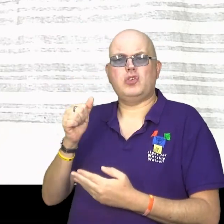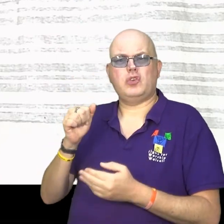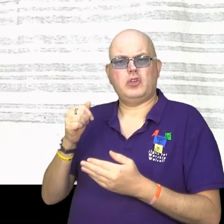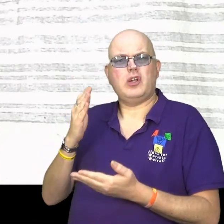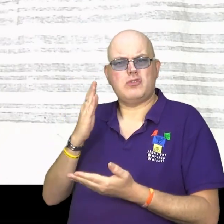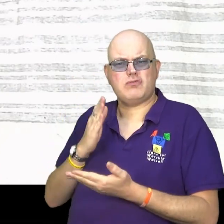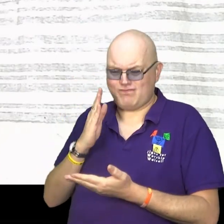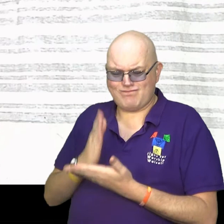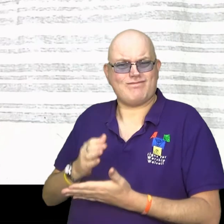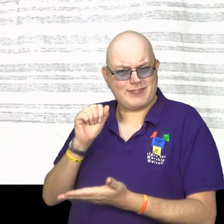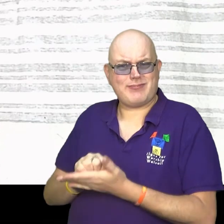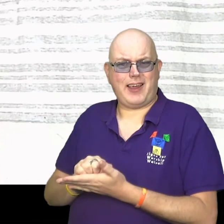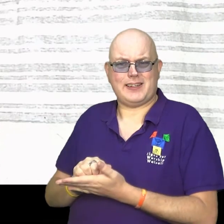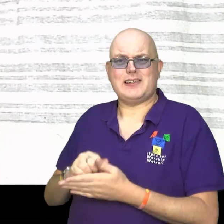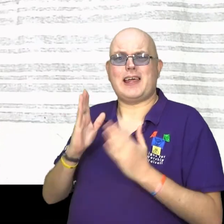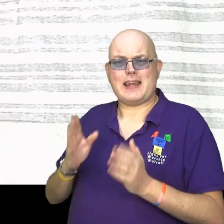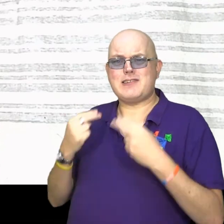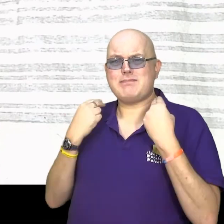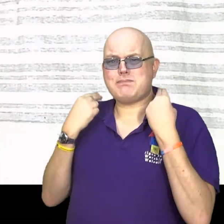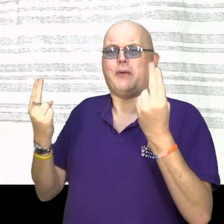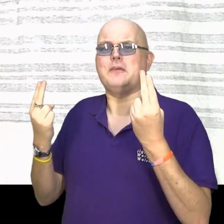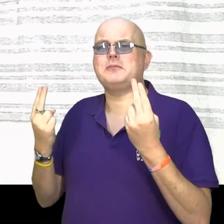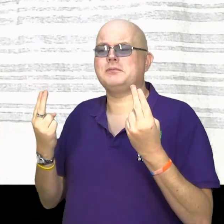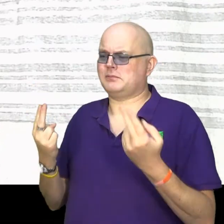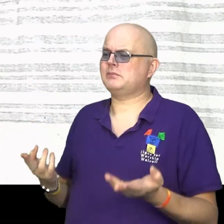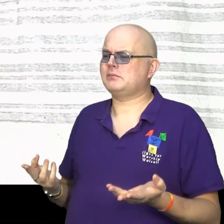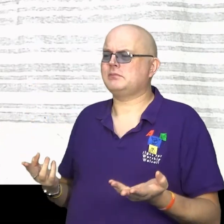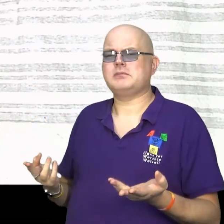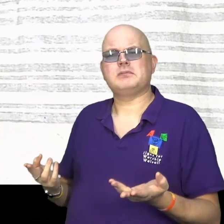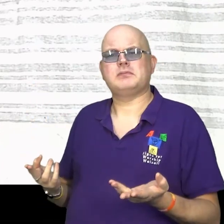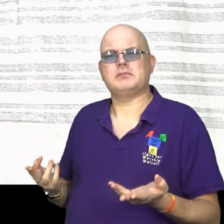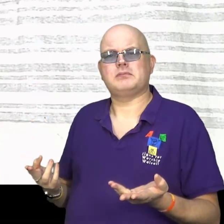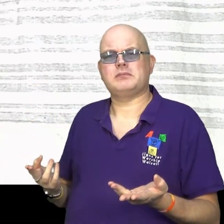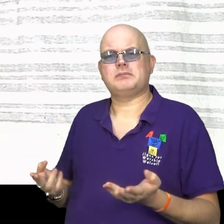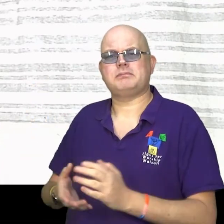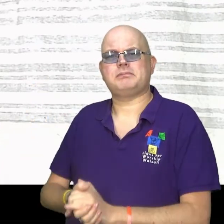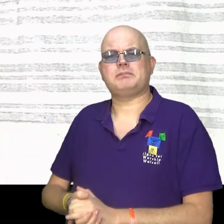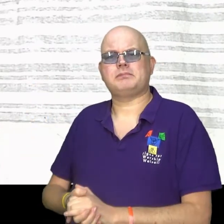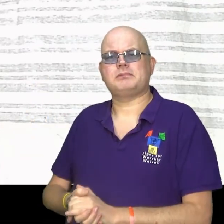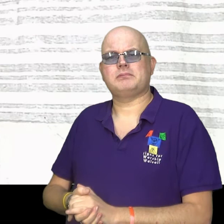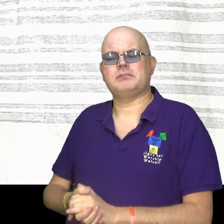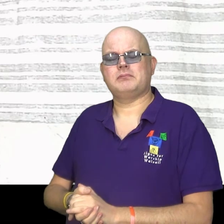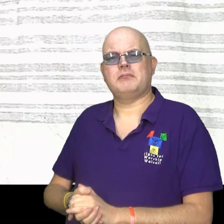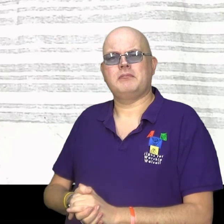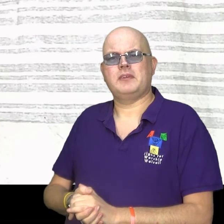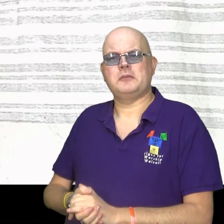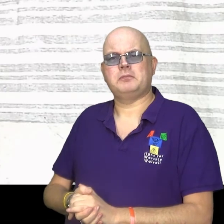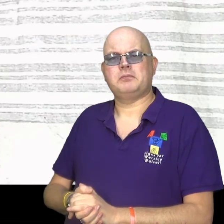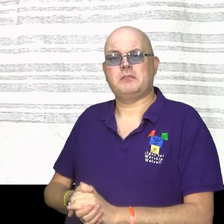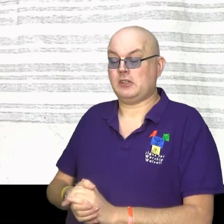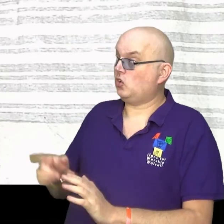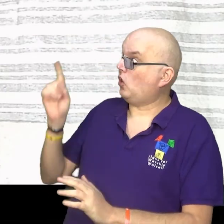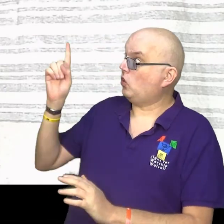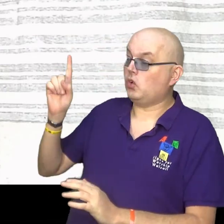They knew that they couldn't affect the change by themselves, but they still stood up and were counted. And we can